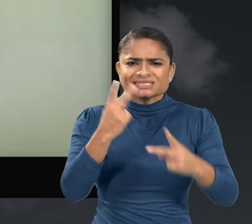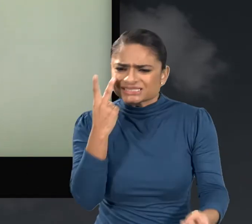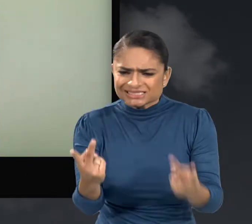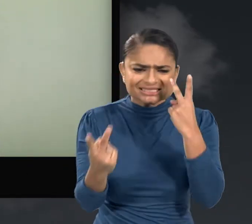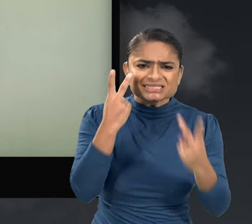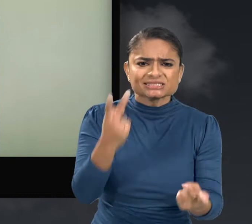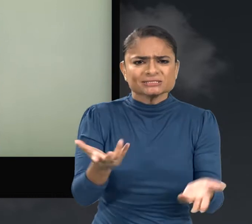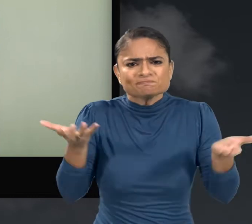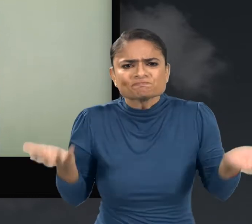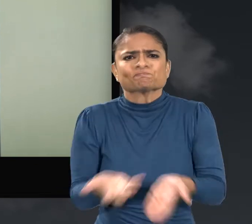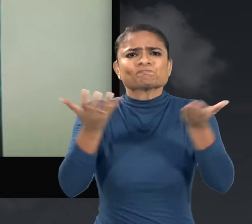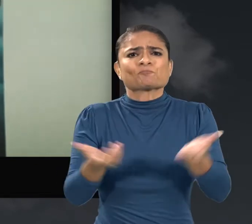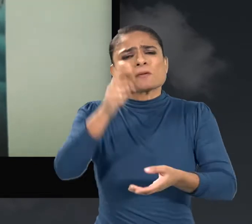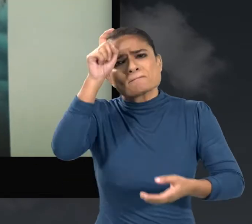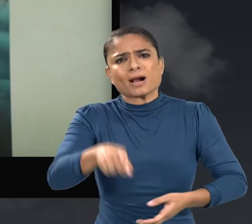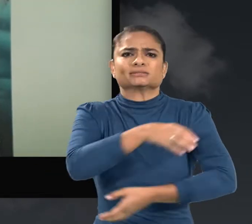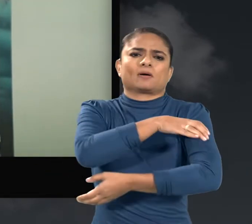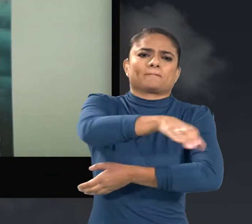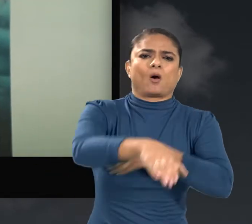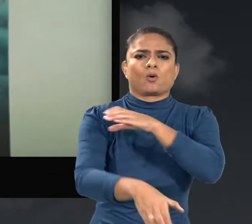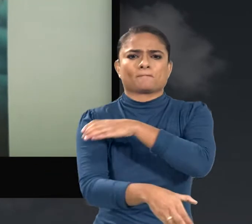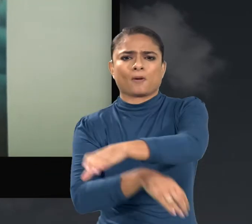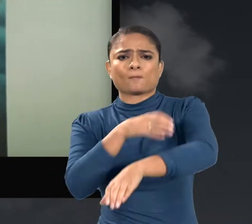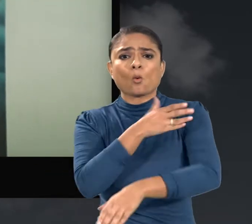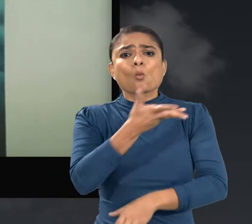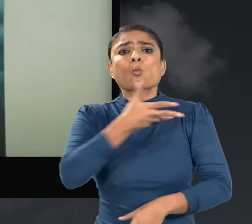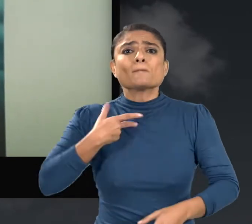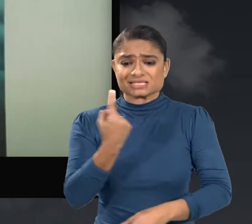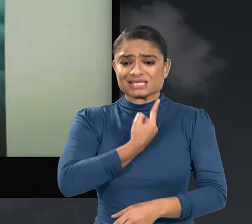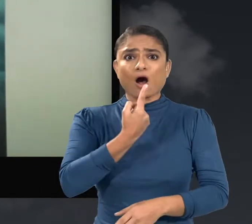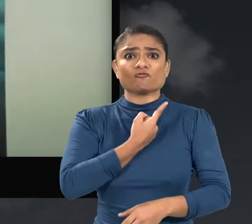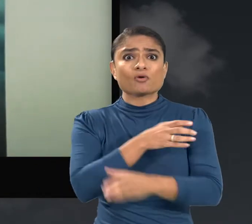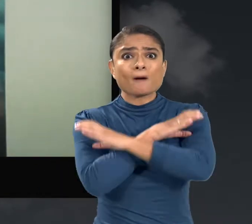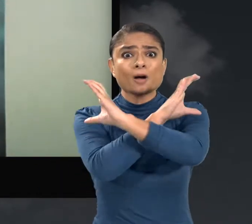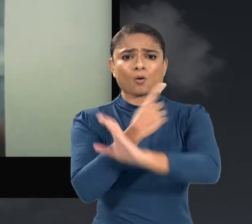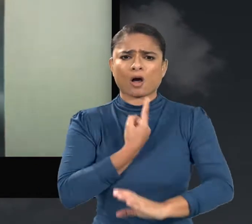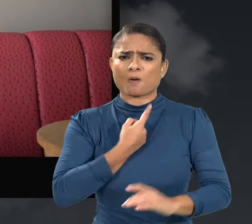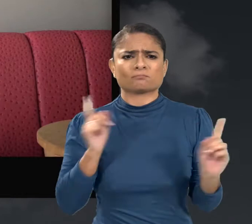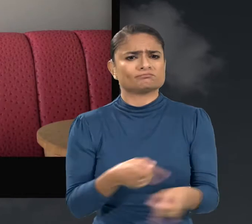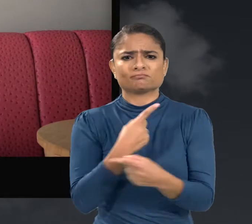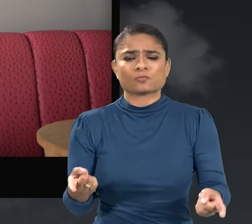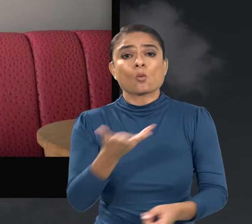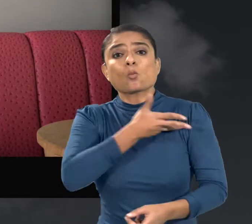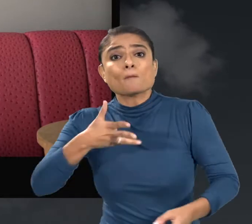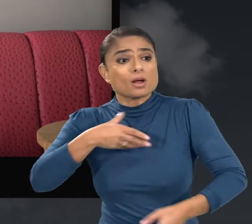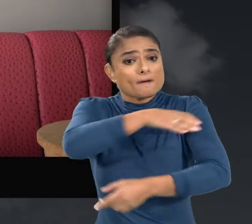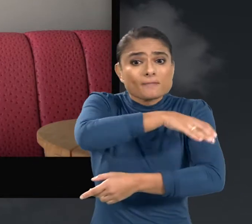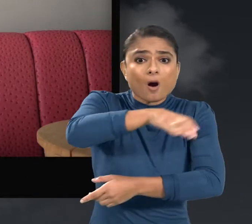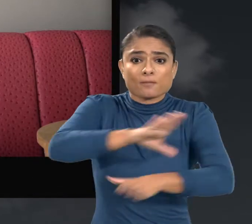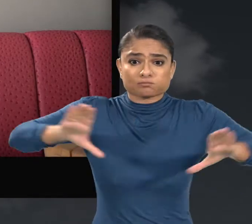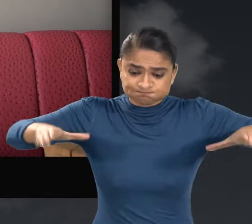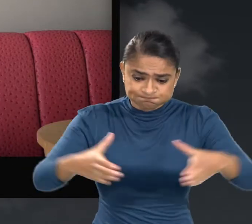really doing anything to empower us. Women can't be empowered if they stand alone. Women